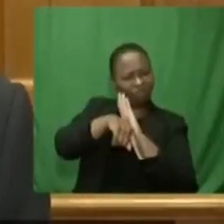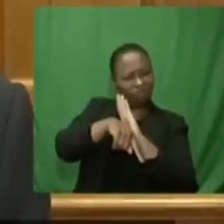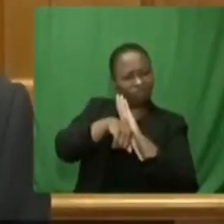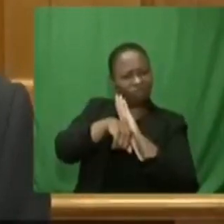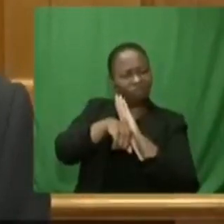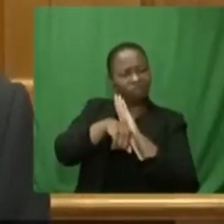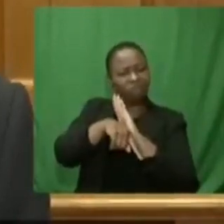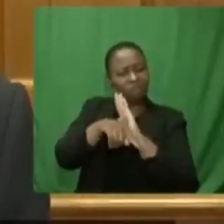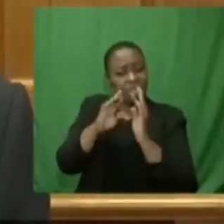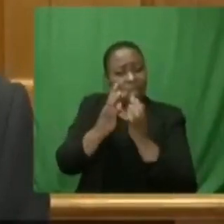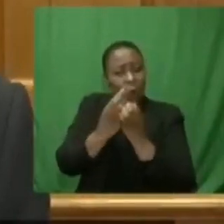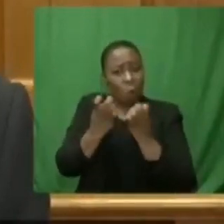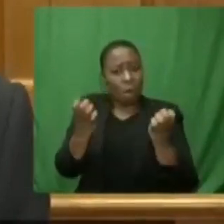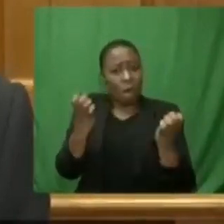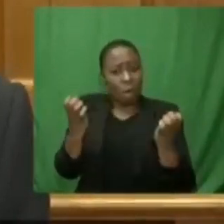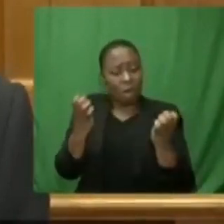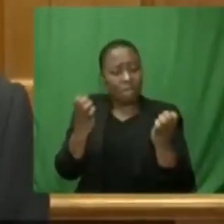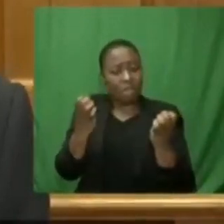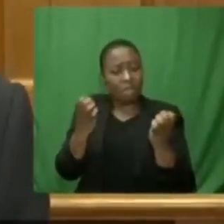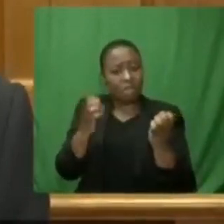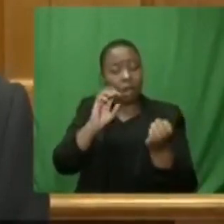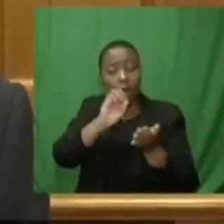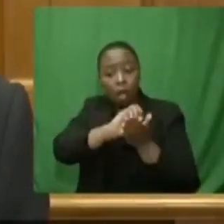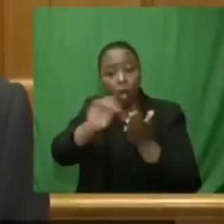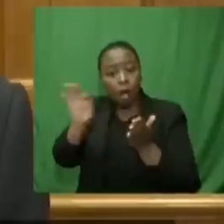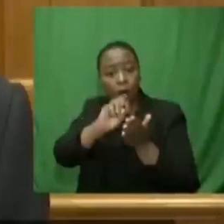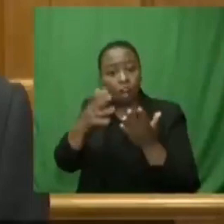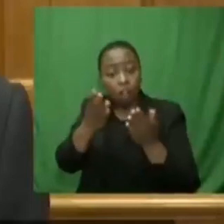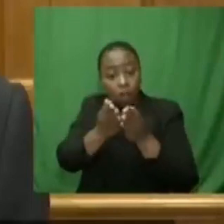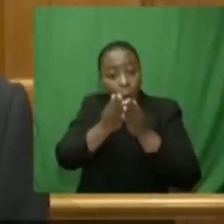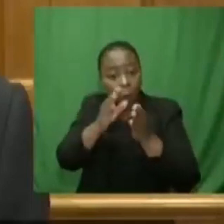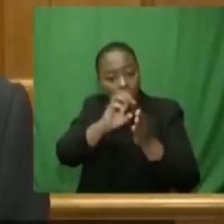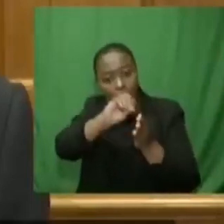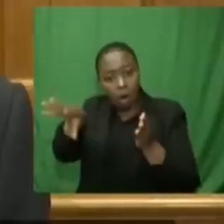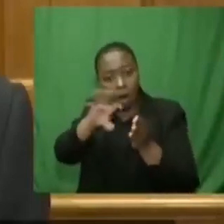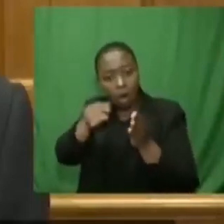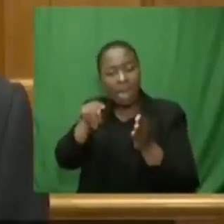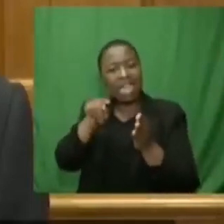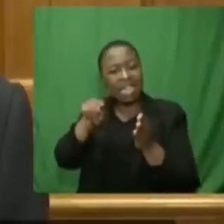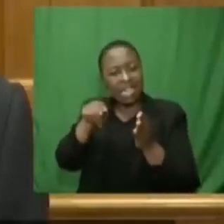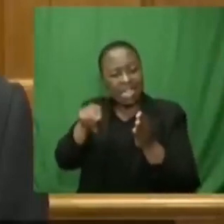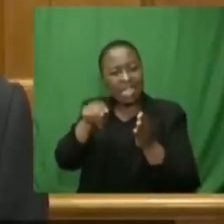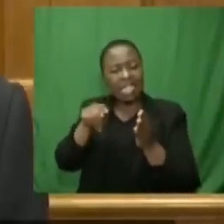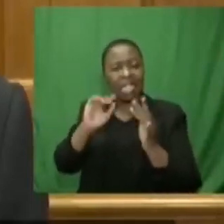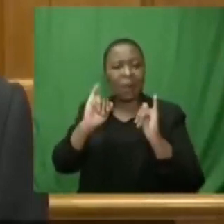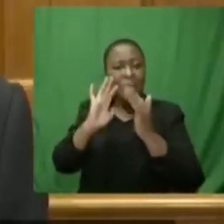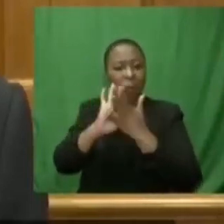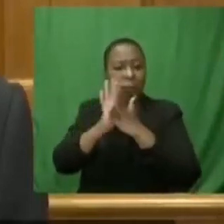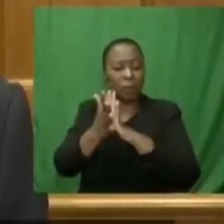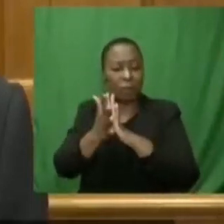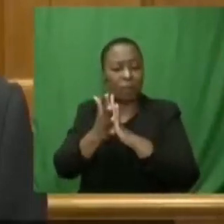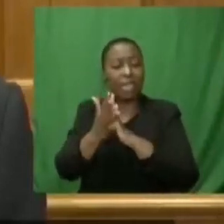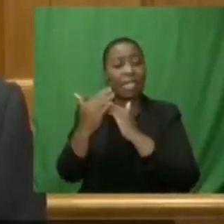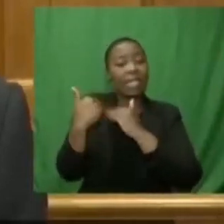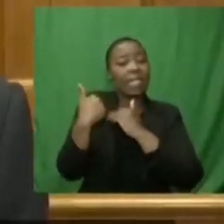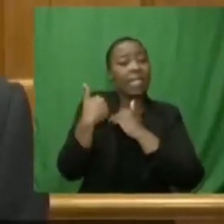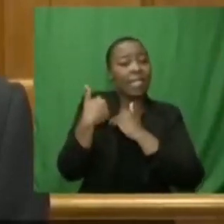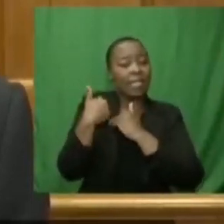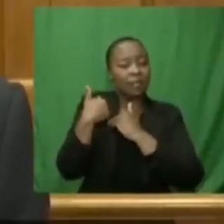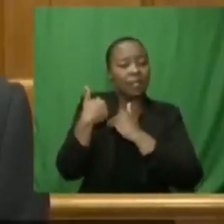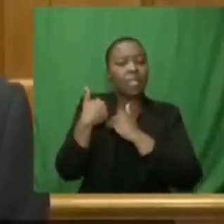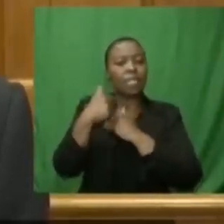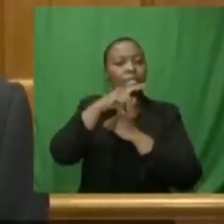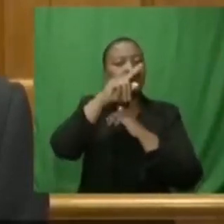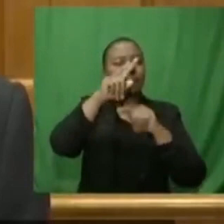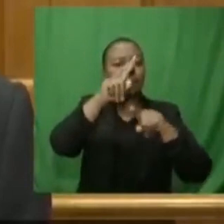offloaded could jeopardize the work and safety of South Africa's forces in various